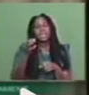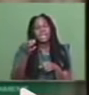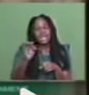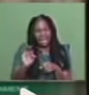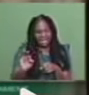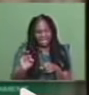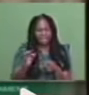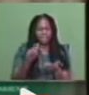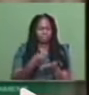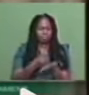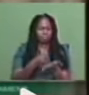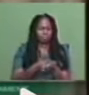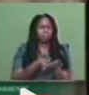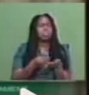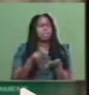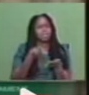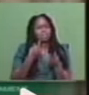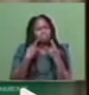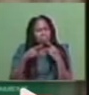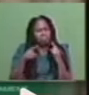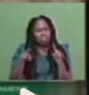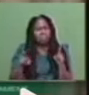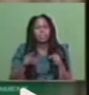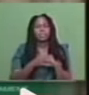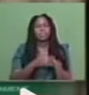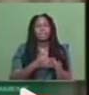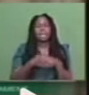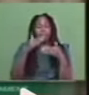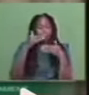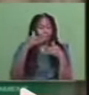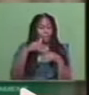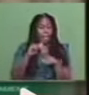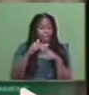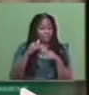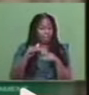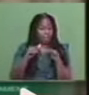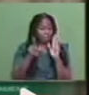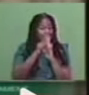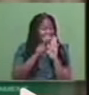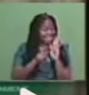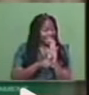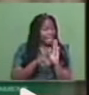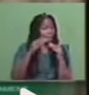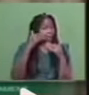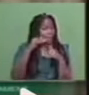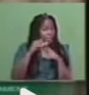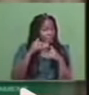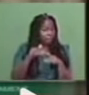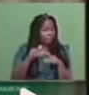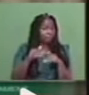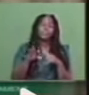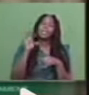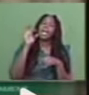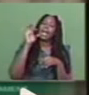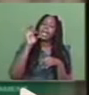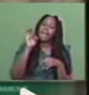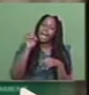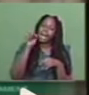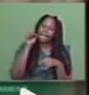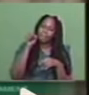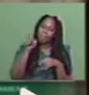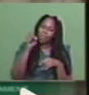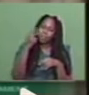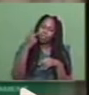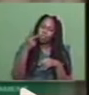maximum, legally, using the formula set in the law, was 9.3 billion, just about